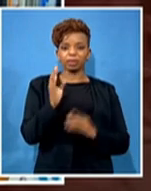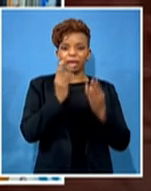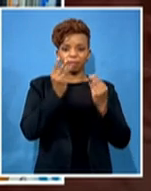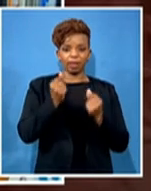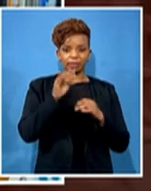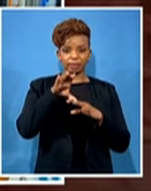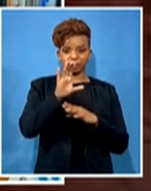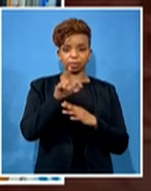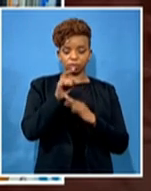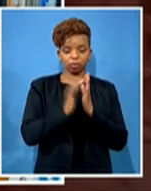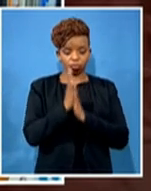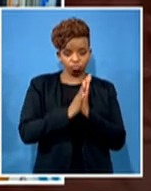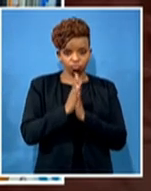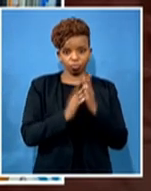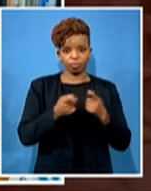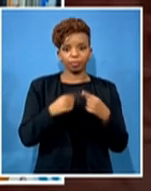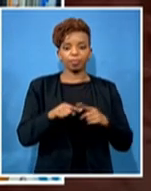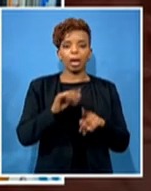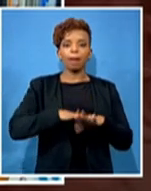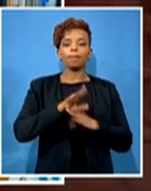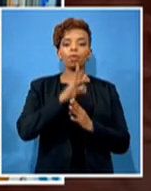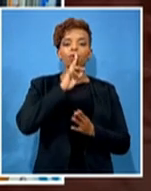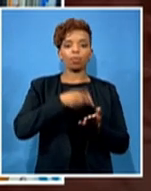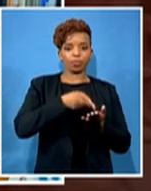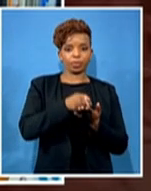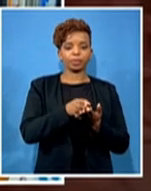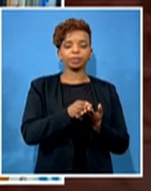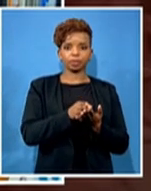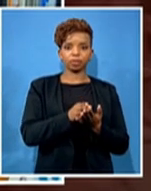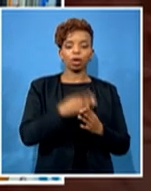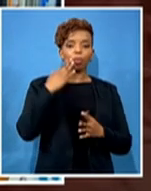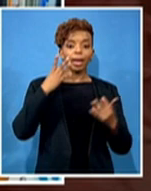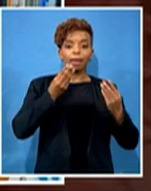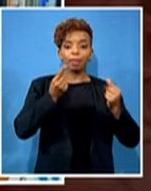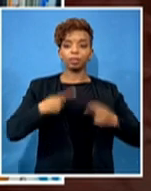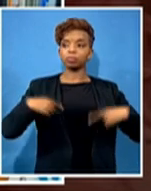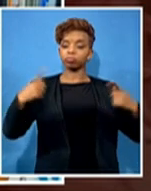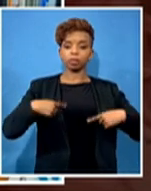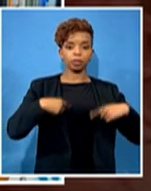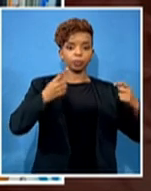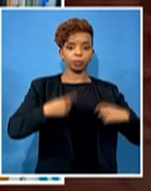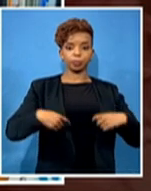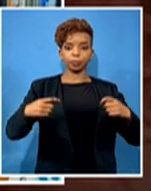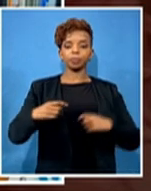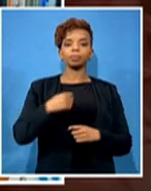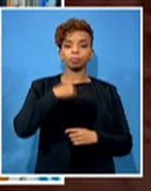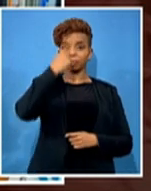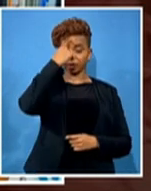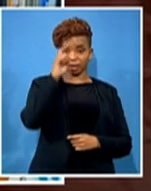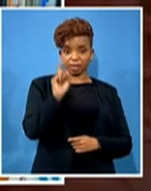honest, particularly when spending those funds. And I think that's also important for the man in the street to know that there's some sort